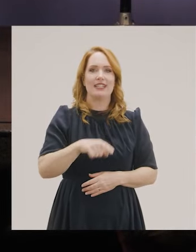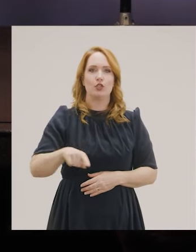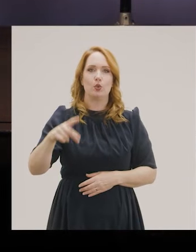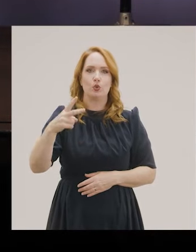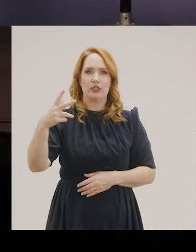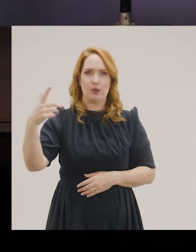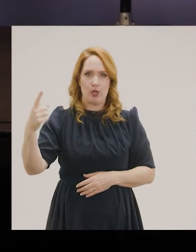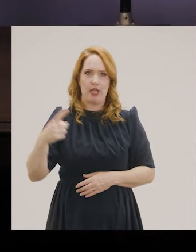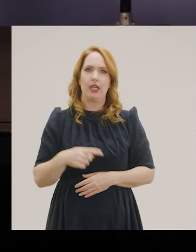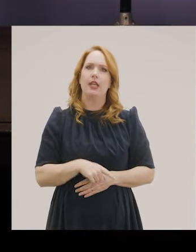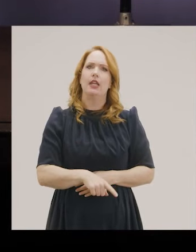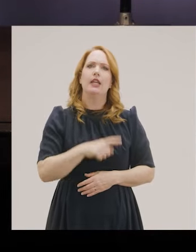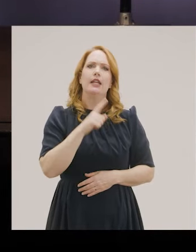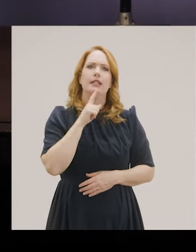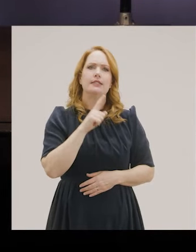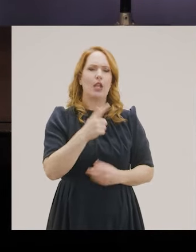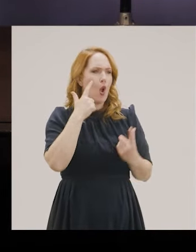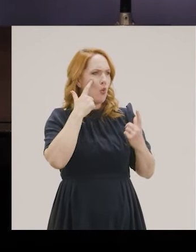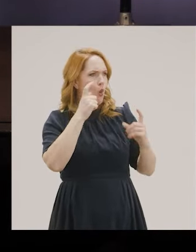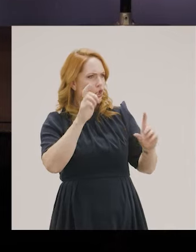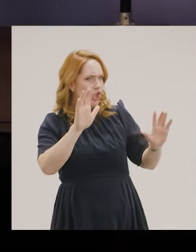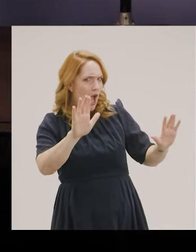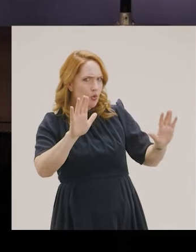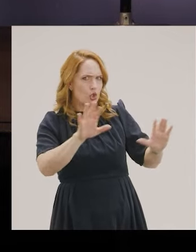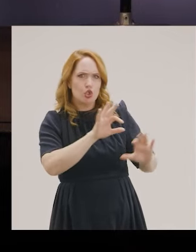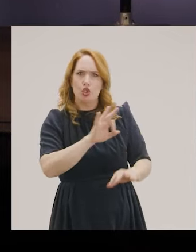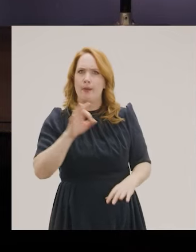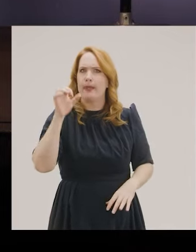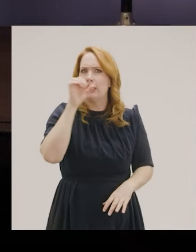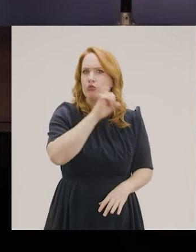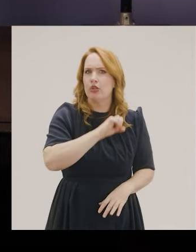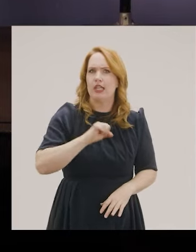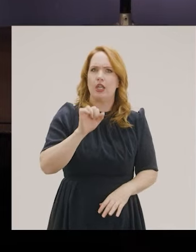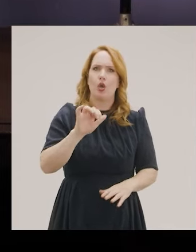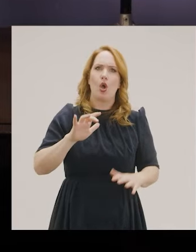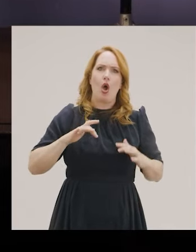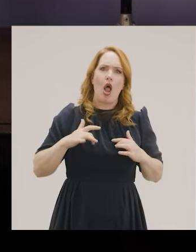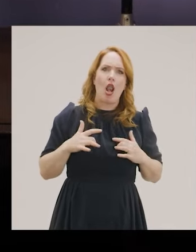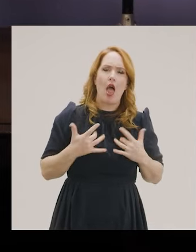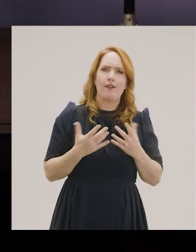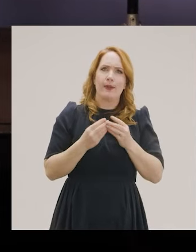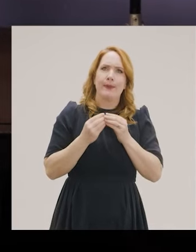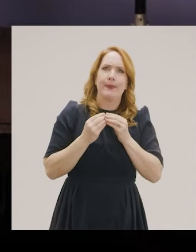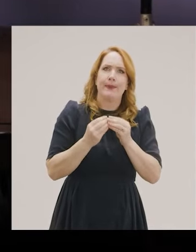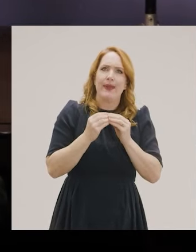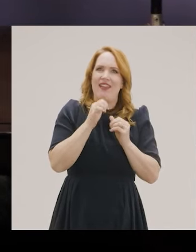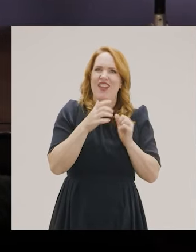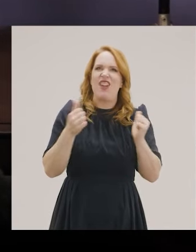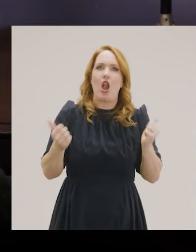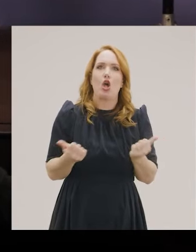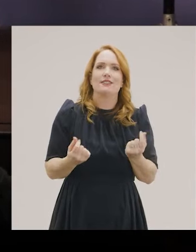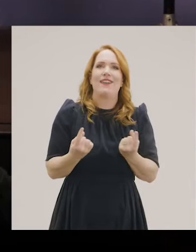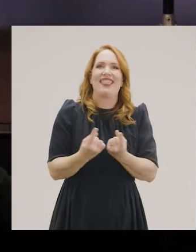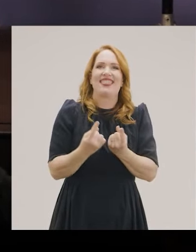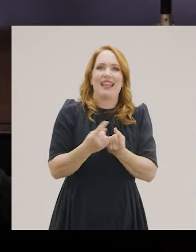Luke 12, 15 to 21, Jesus said, "Watch out, be on your guard against all kinds of greed. A man's life does not consist in